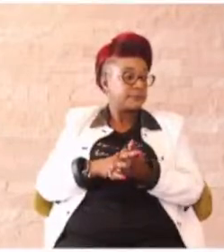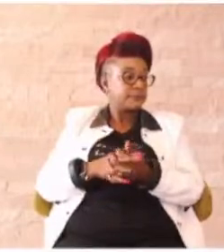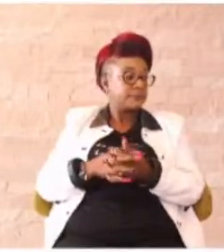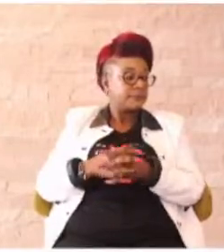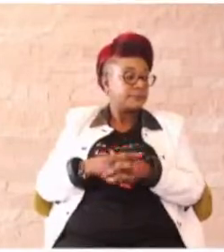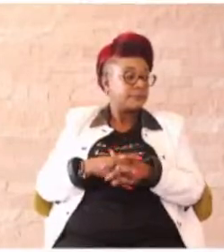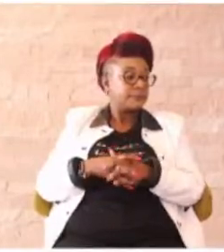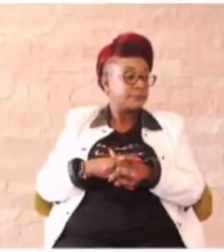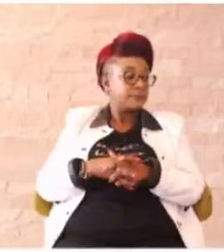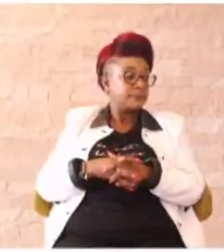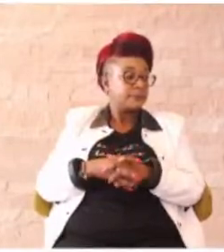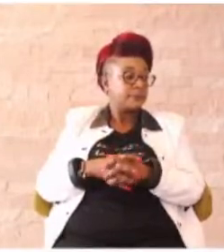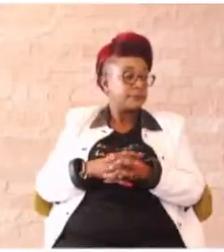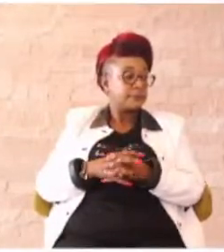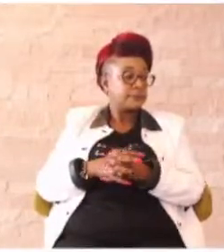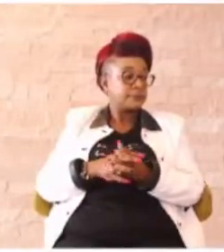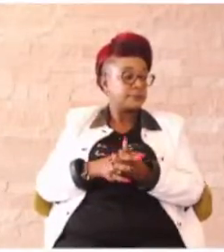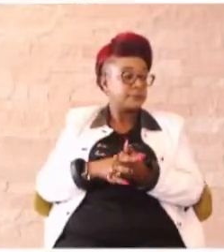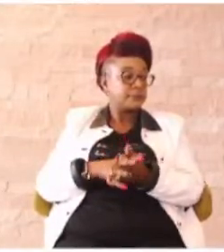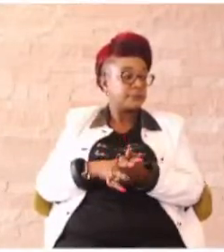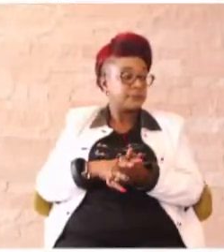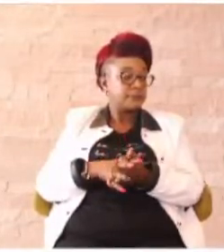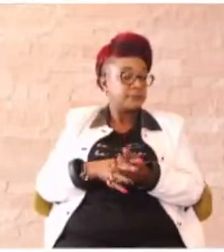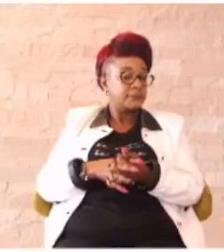Jackie, are you ready?